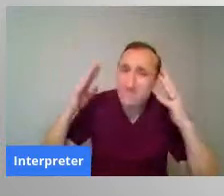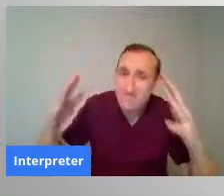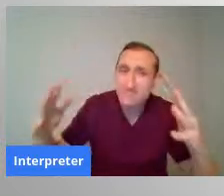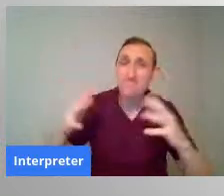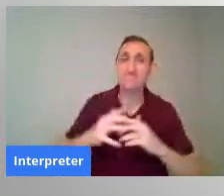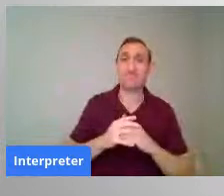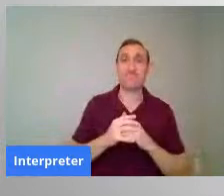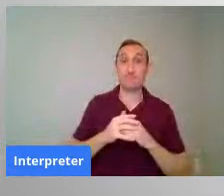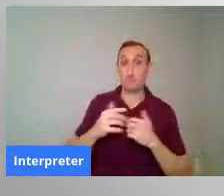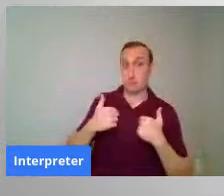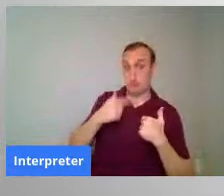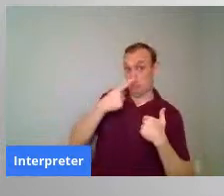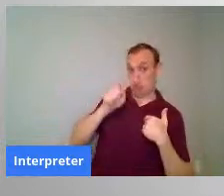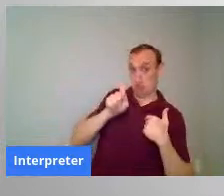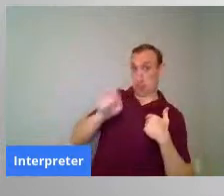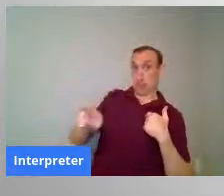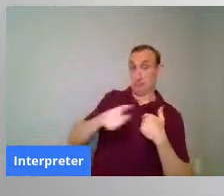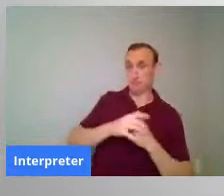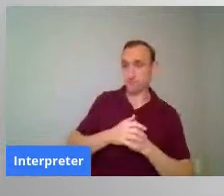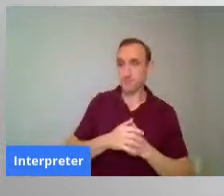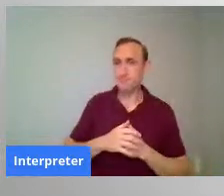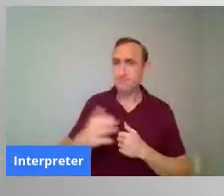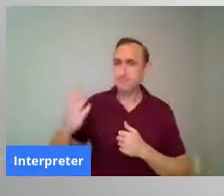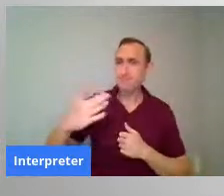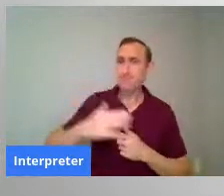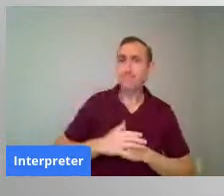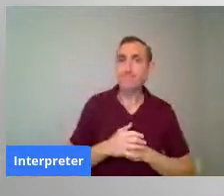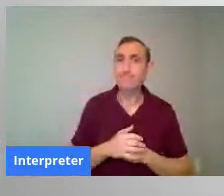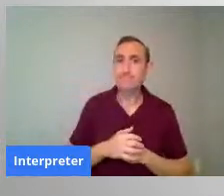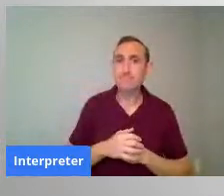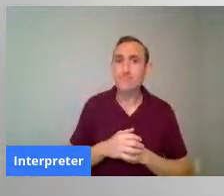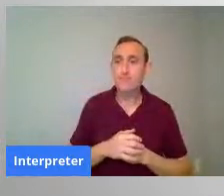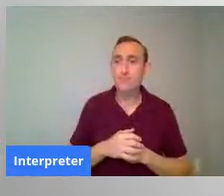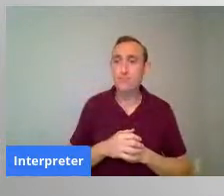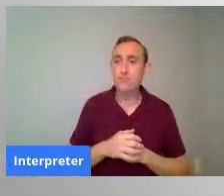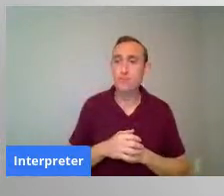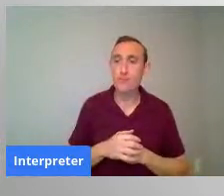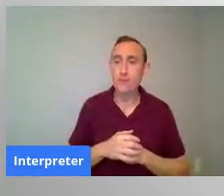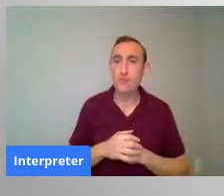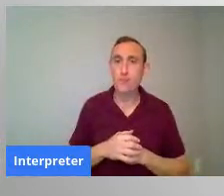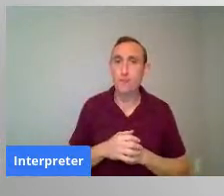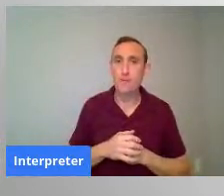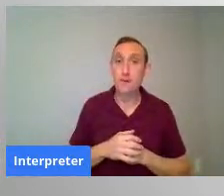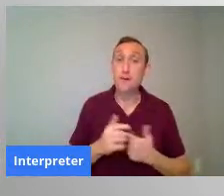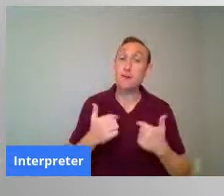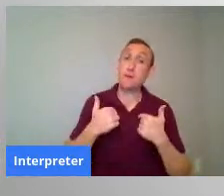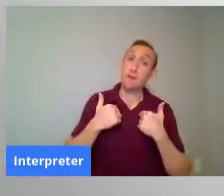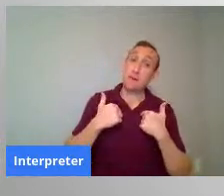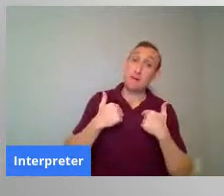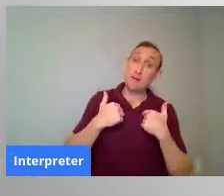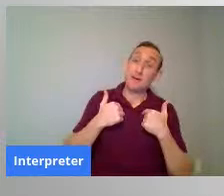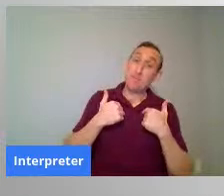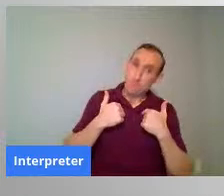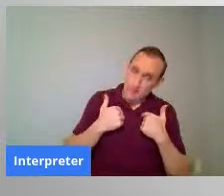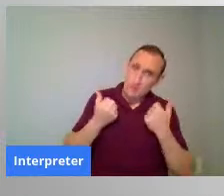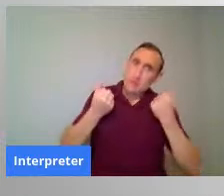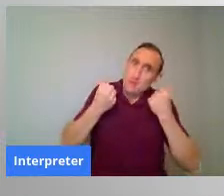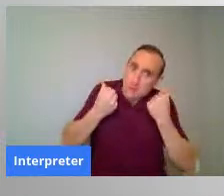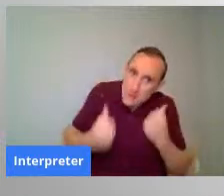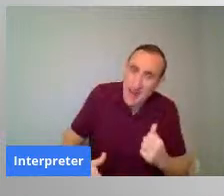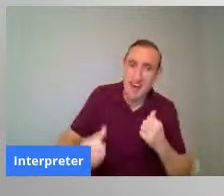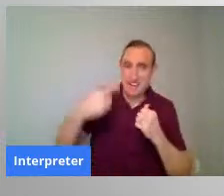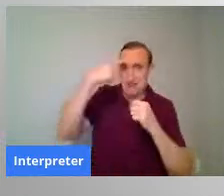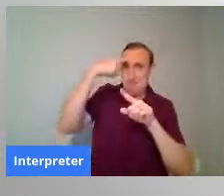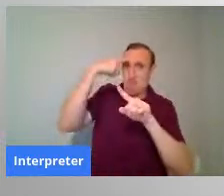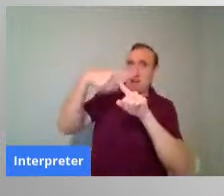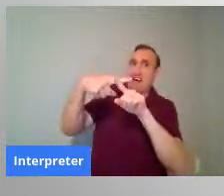Can I ask one question? Yes. So I'm an optimist, I really am, but I also just